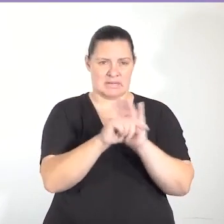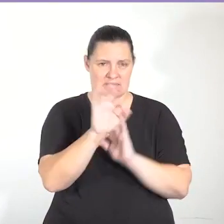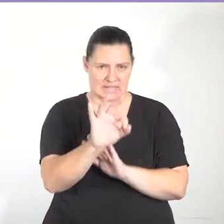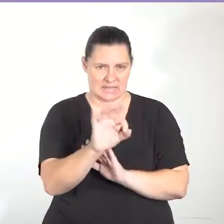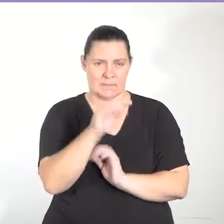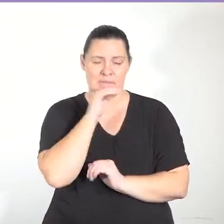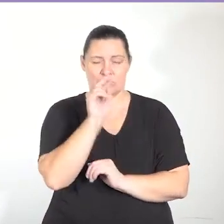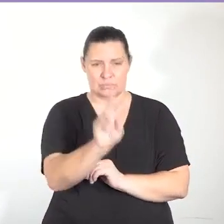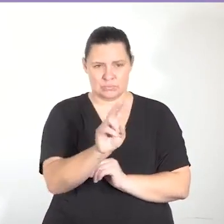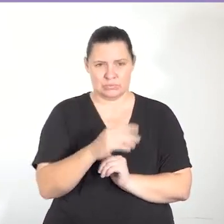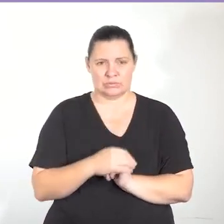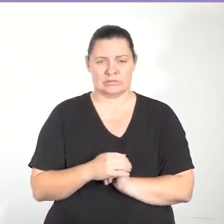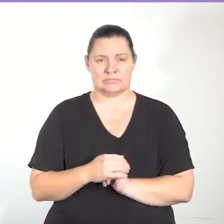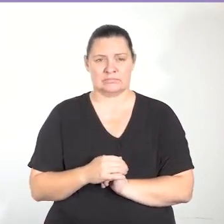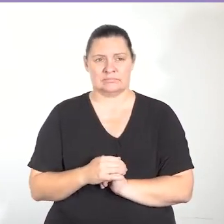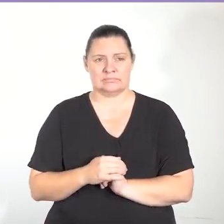minus 3, which is 2.